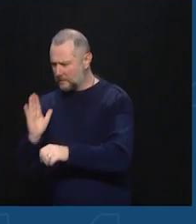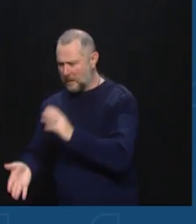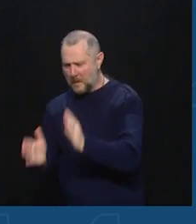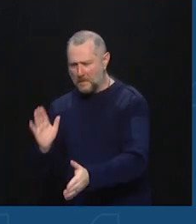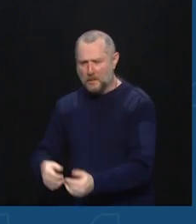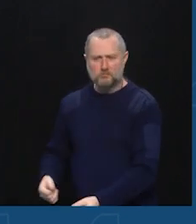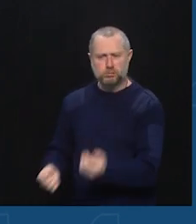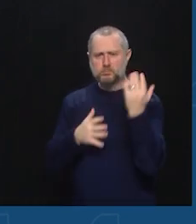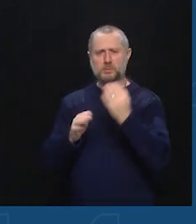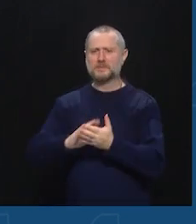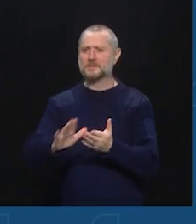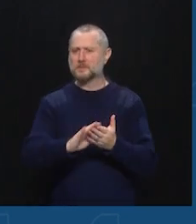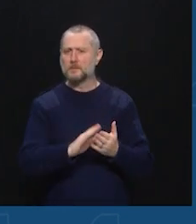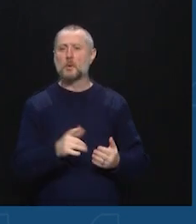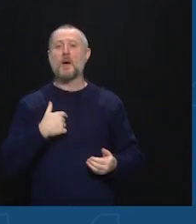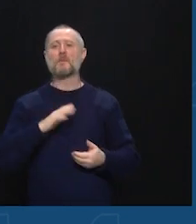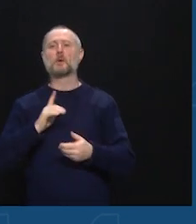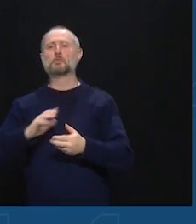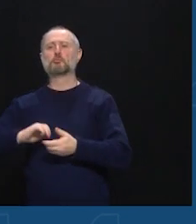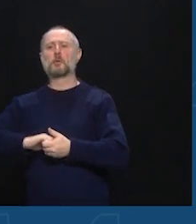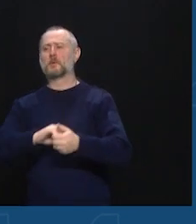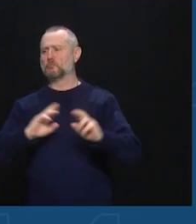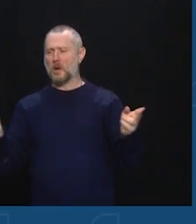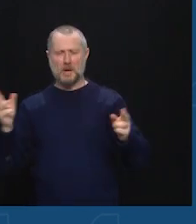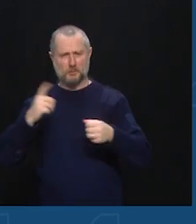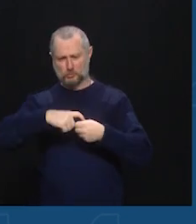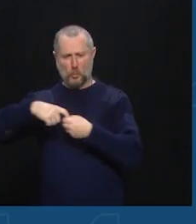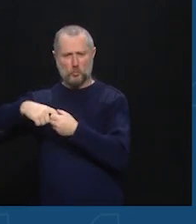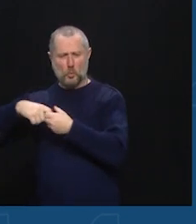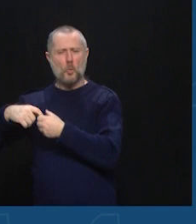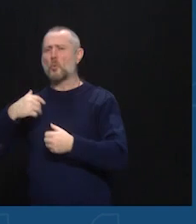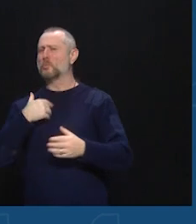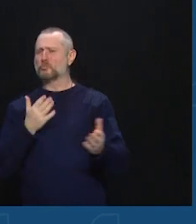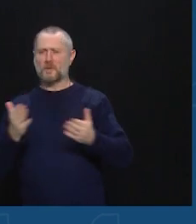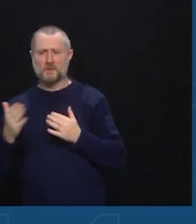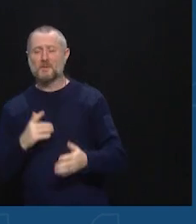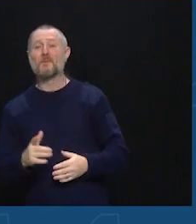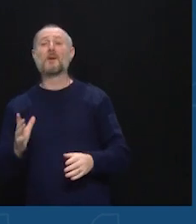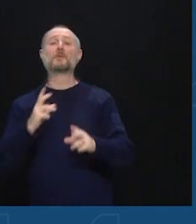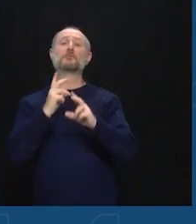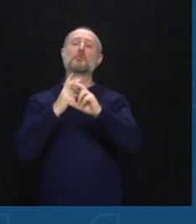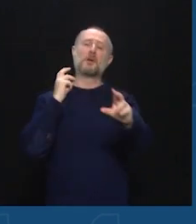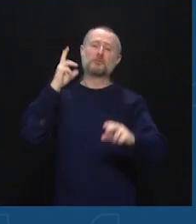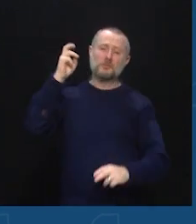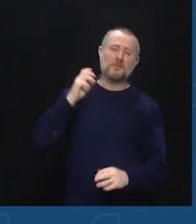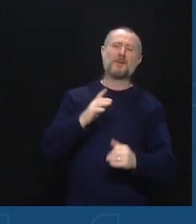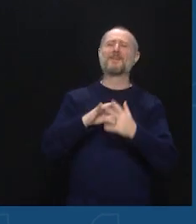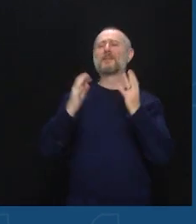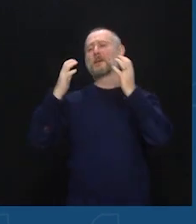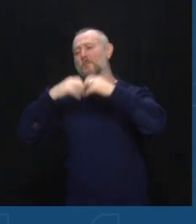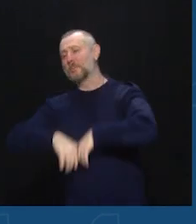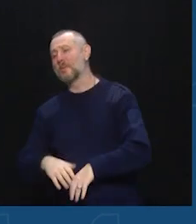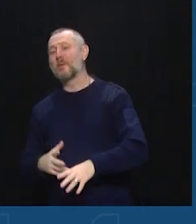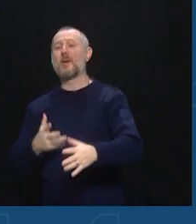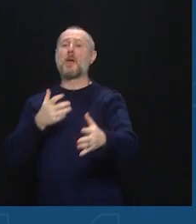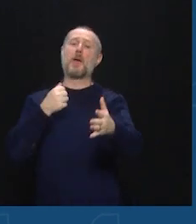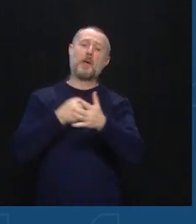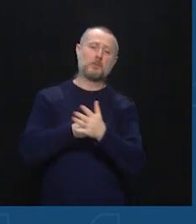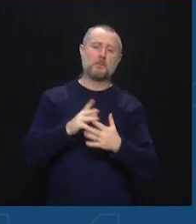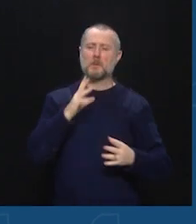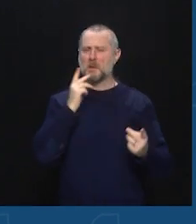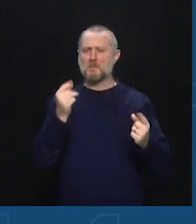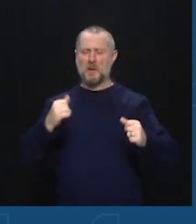positioned strategically all around the state to make sure that any truck, any tractor trailer, any accident gets removed safely and